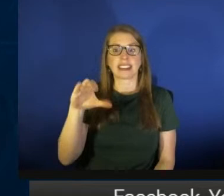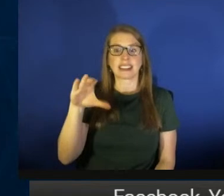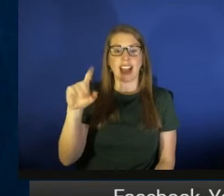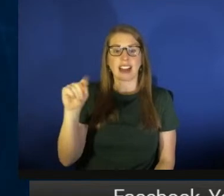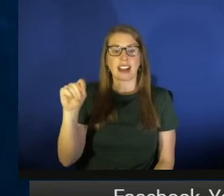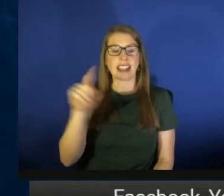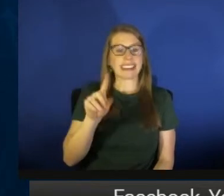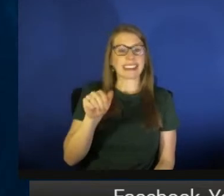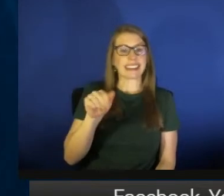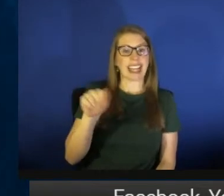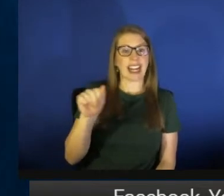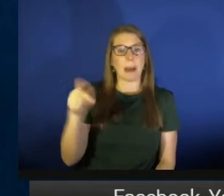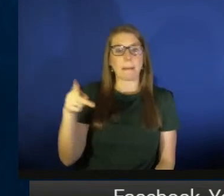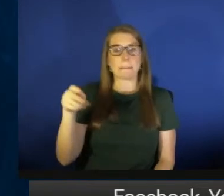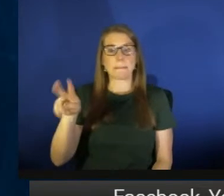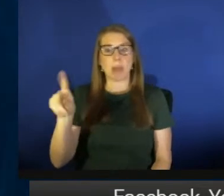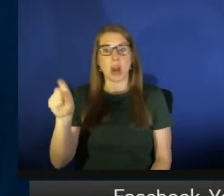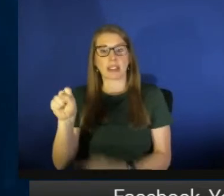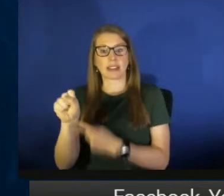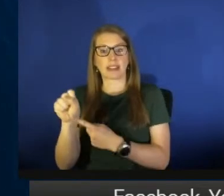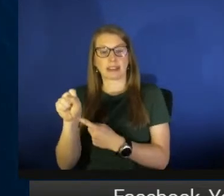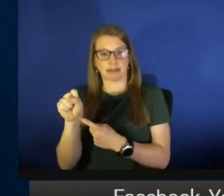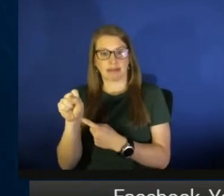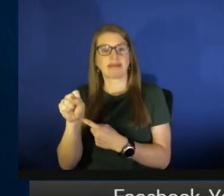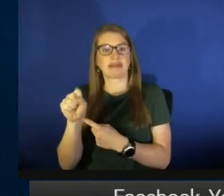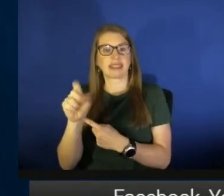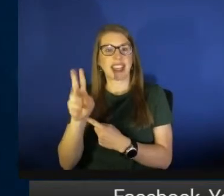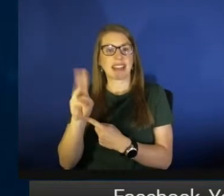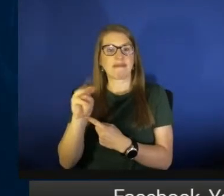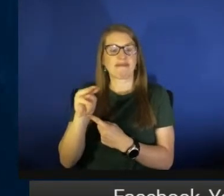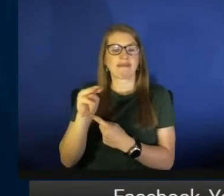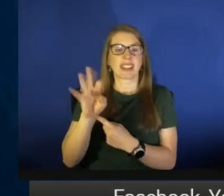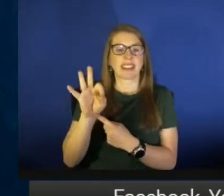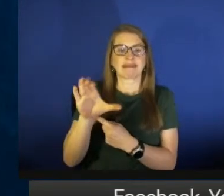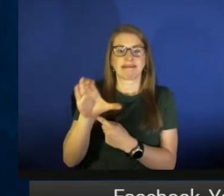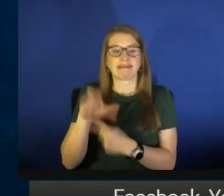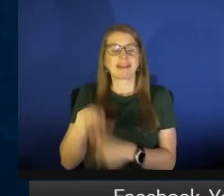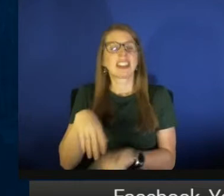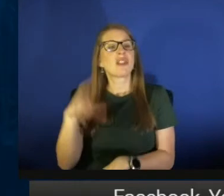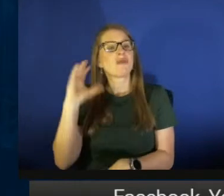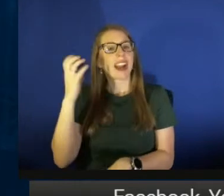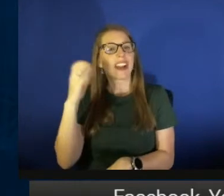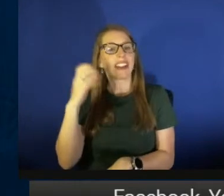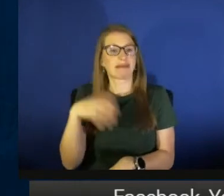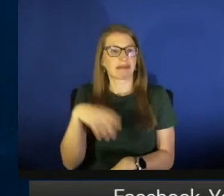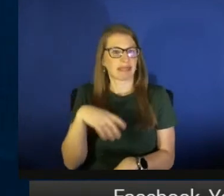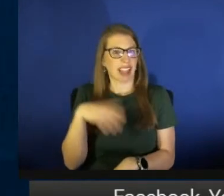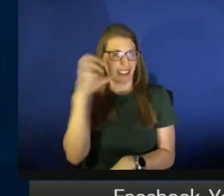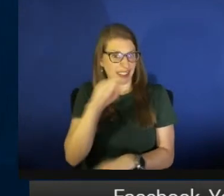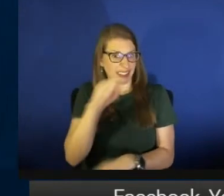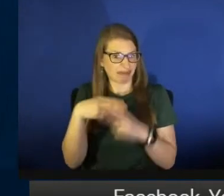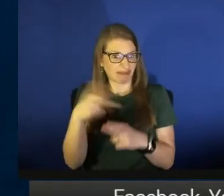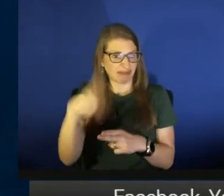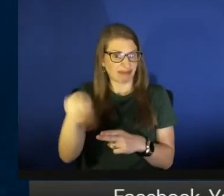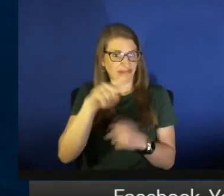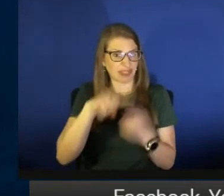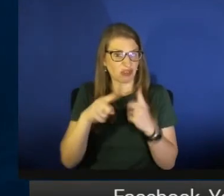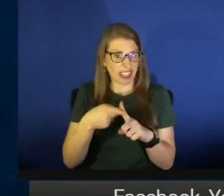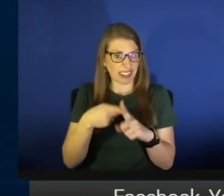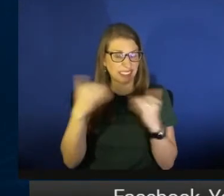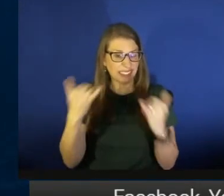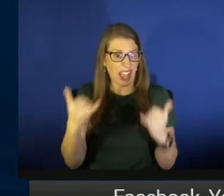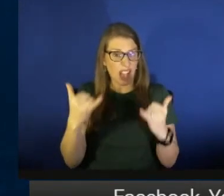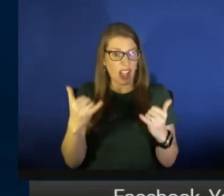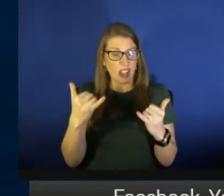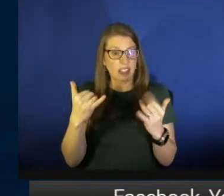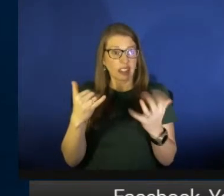afternoons on KMBZ FM radio. Good morning to all of you. So glad to have you, friends. I guess I can call you friends now because we've somehow, our